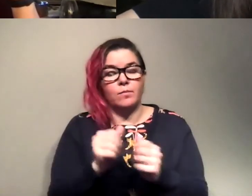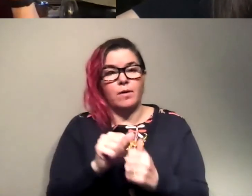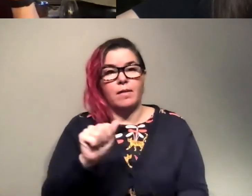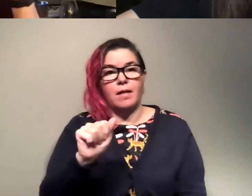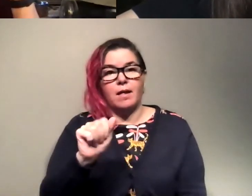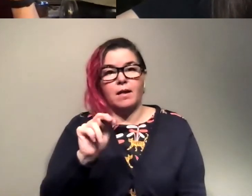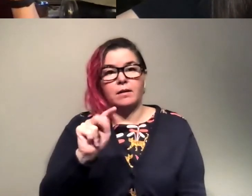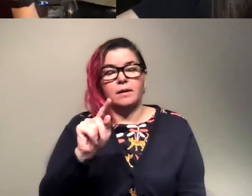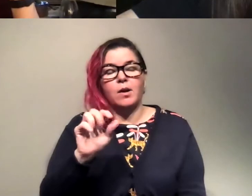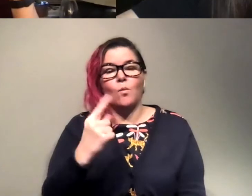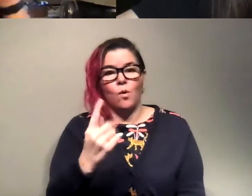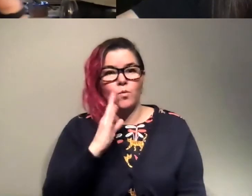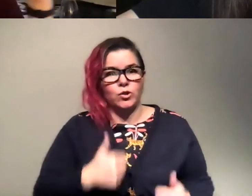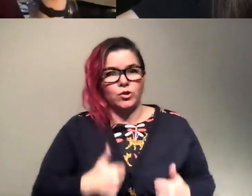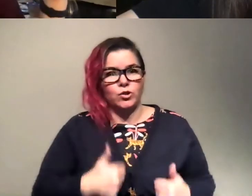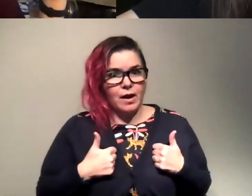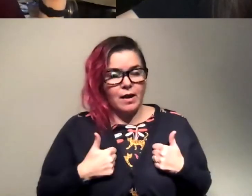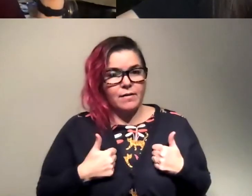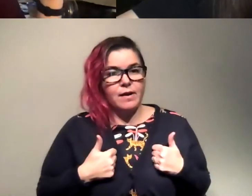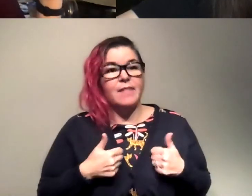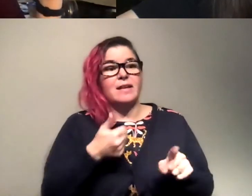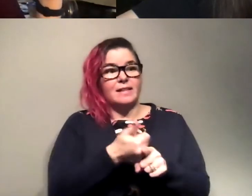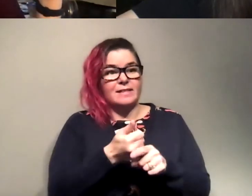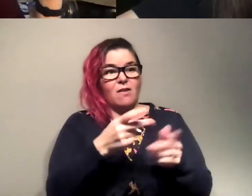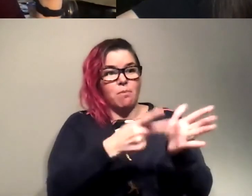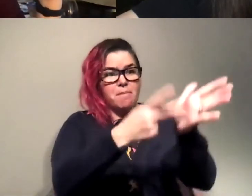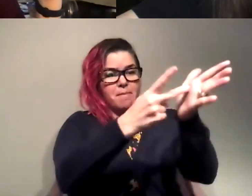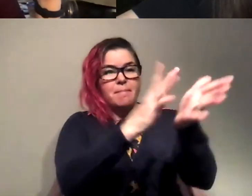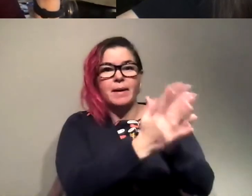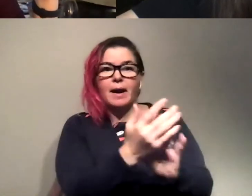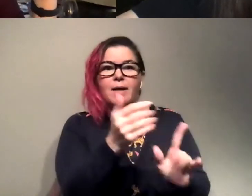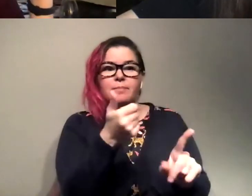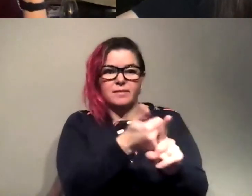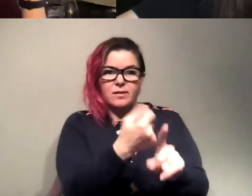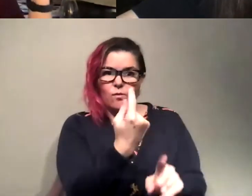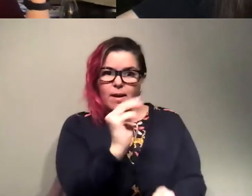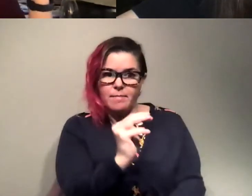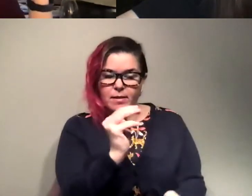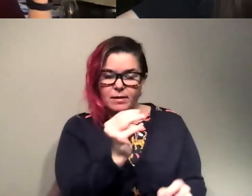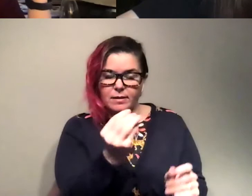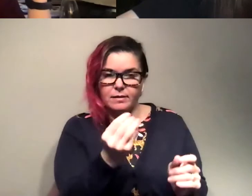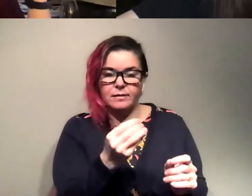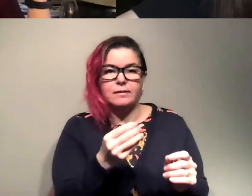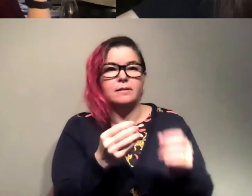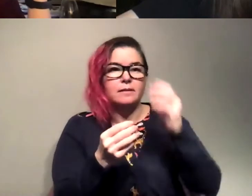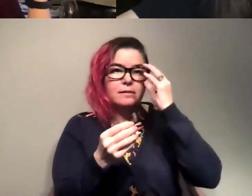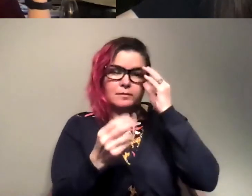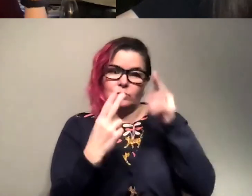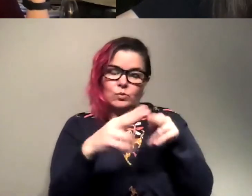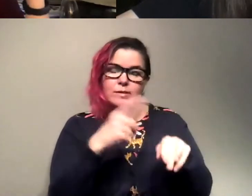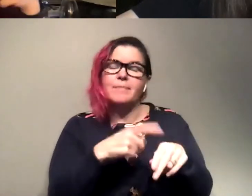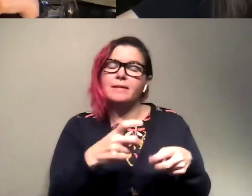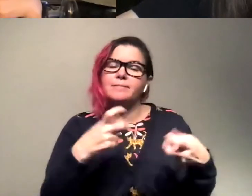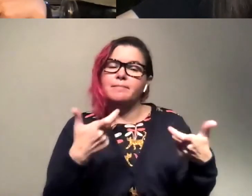survives. And then it suddenly becomes 1 million itself in a very short period of time. And so that's the big issue, is